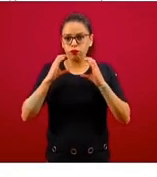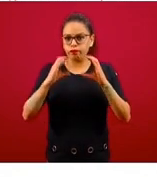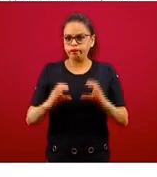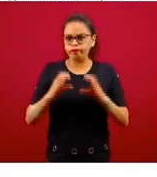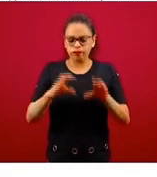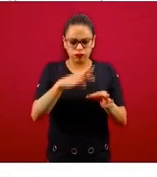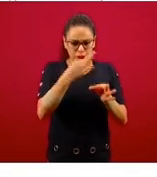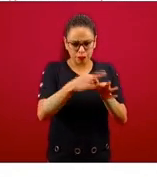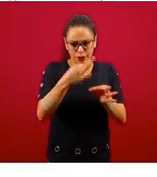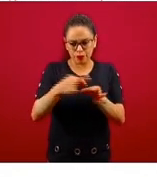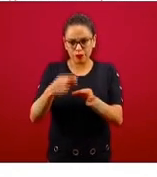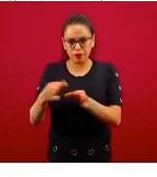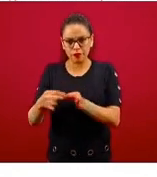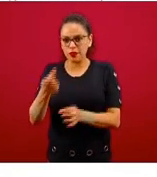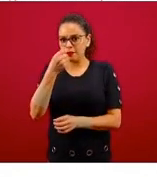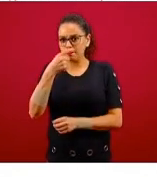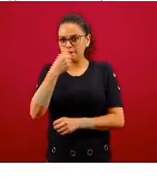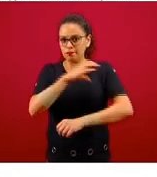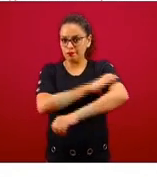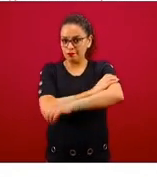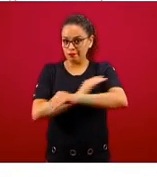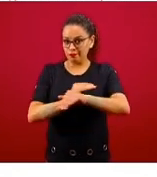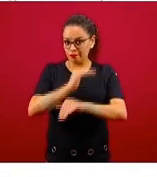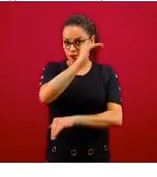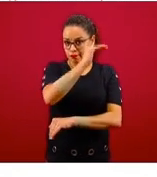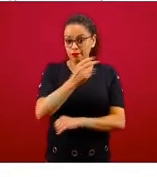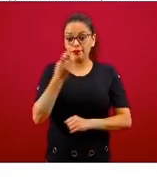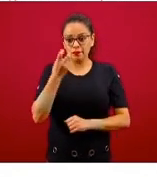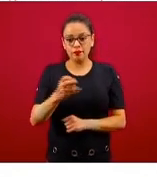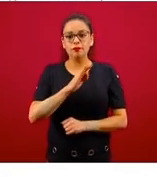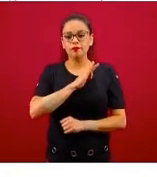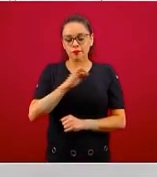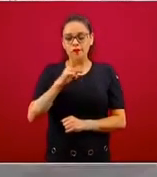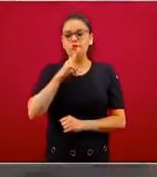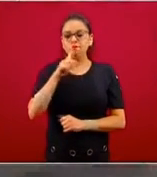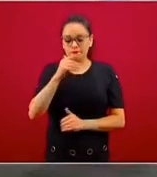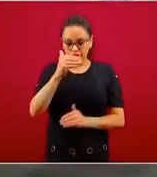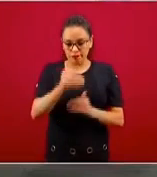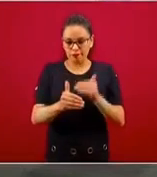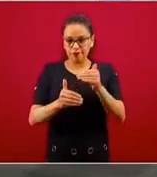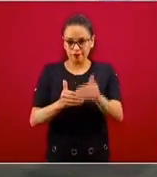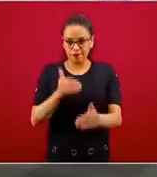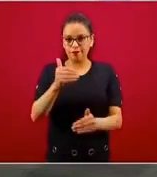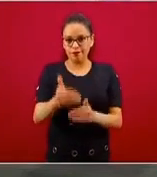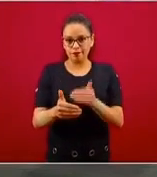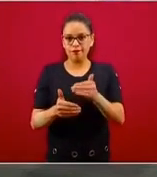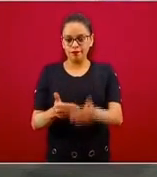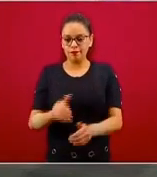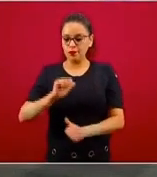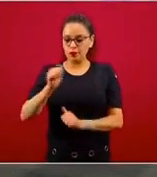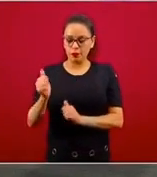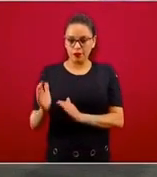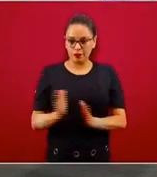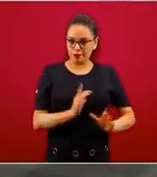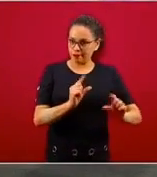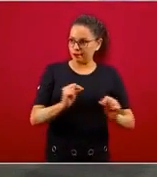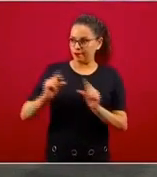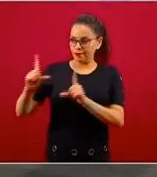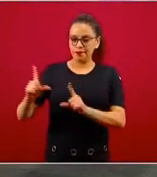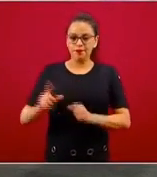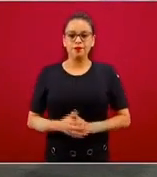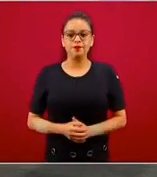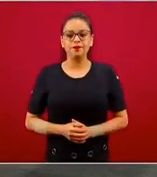arterial those hypertense es patients algo que sustenta that have una their mejor tension evolución. under La siguiente, por control, favor. This is a good factor for the control